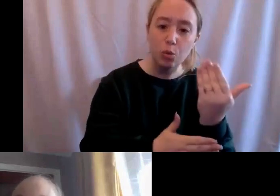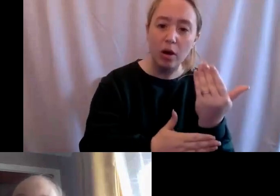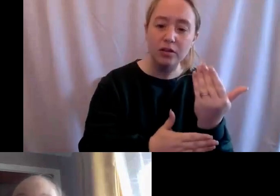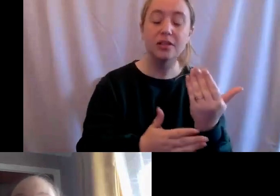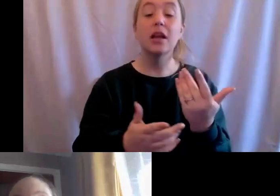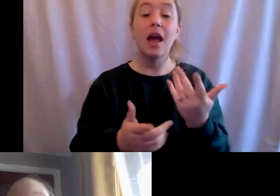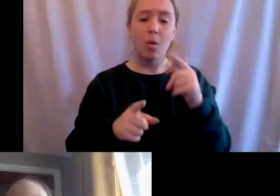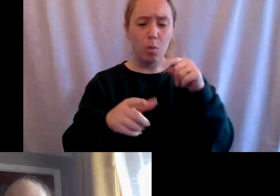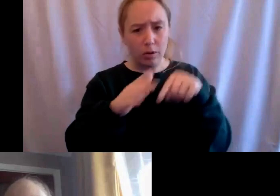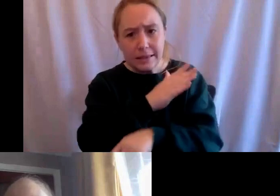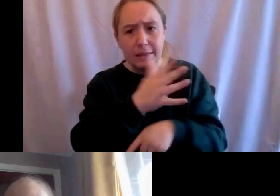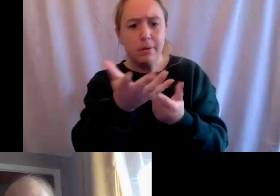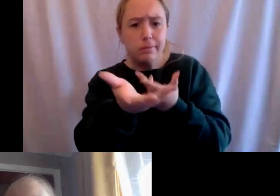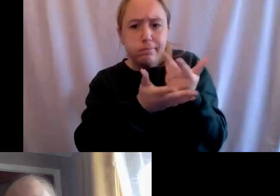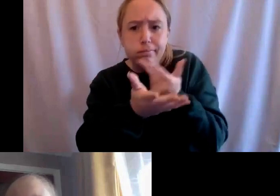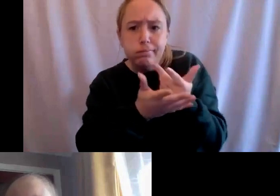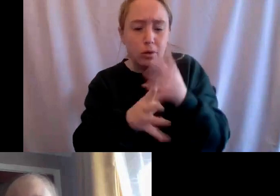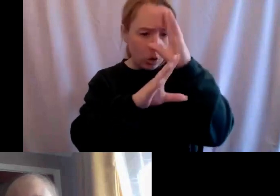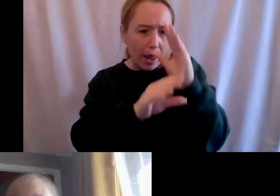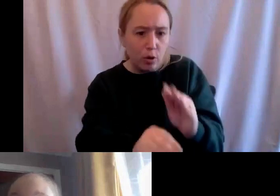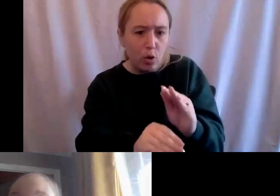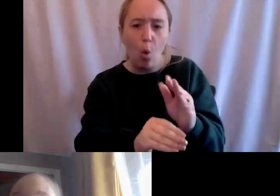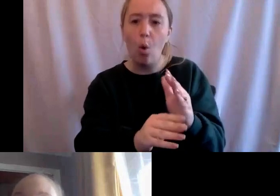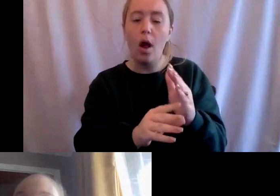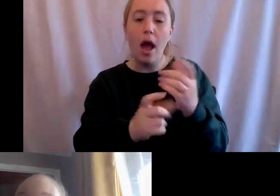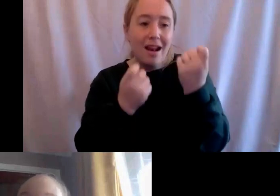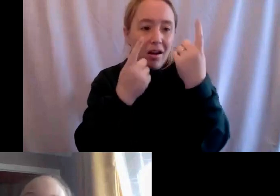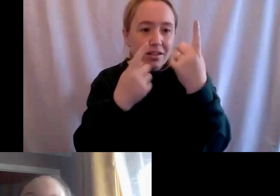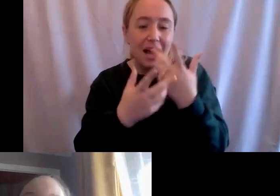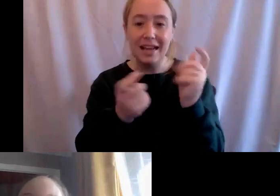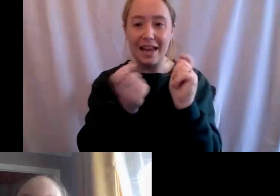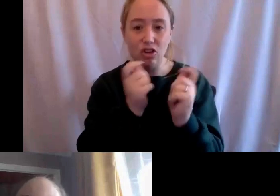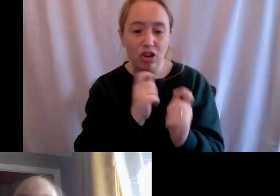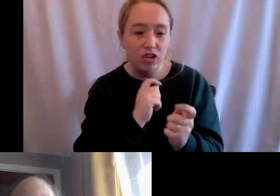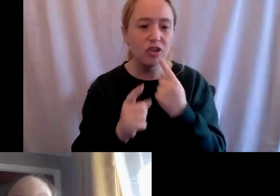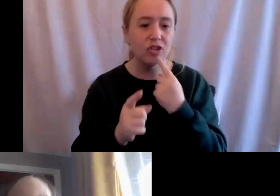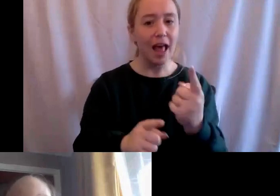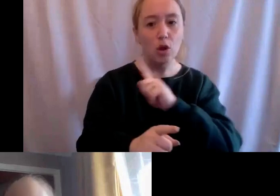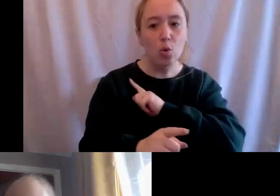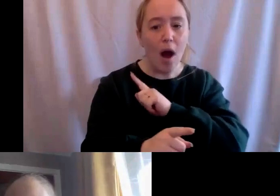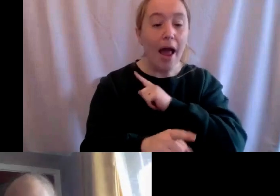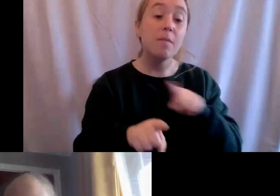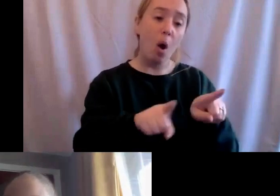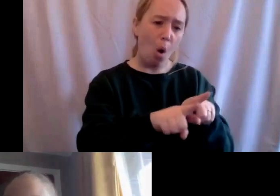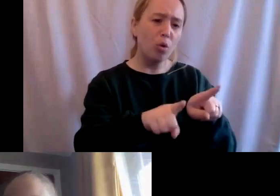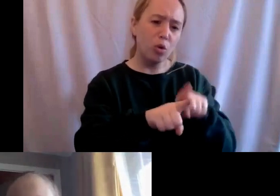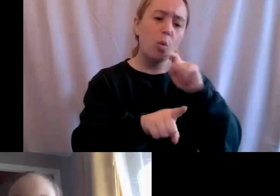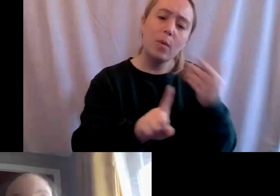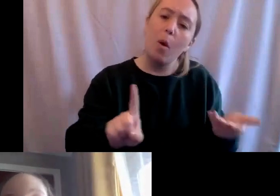your medicines, make sure you understand any changes, and we will always speak to your GP or consultant about